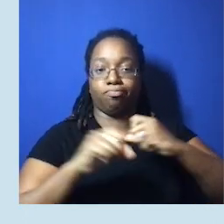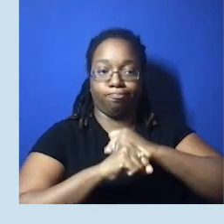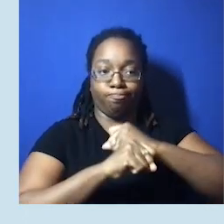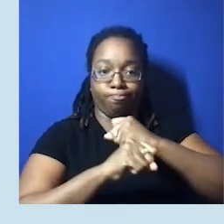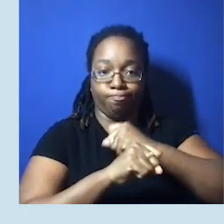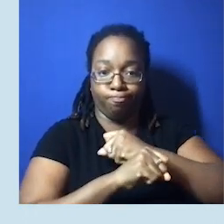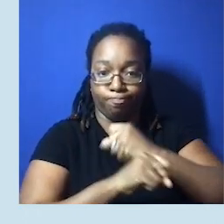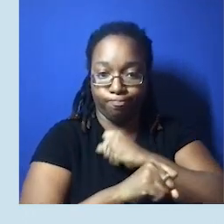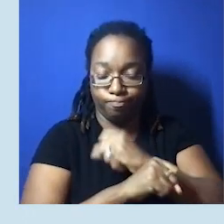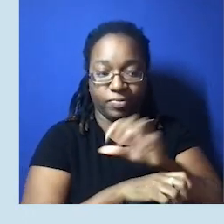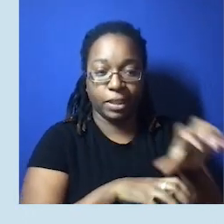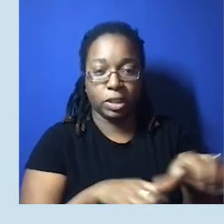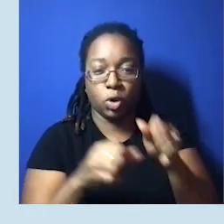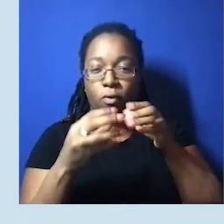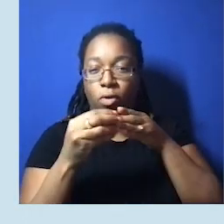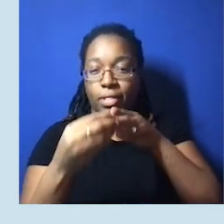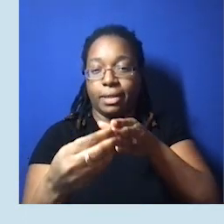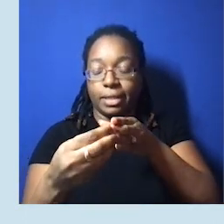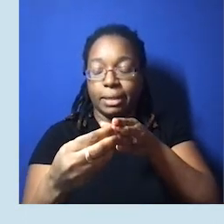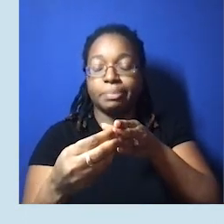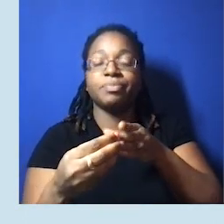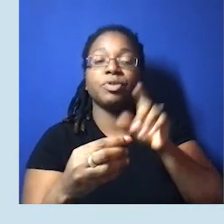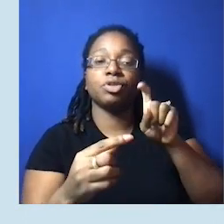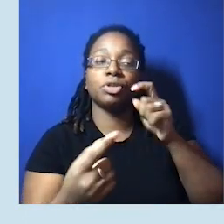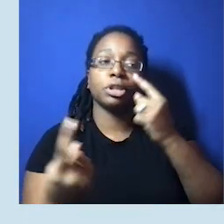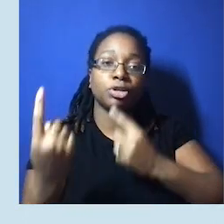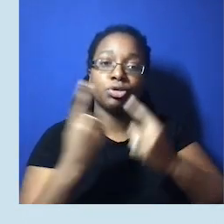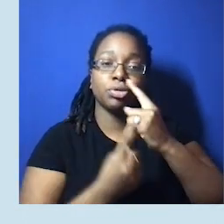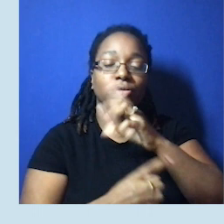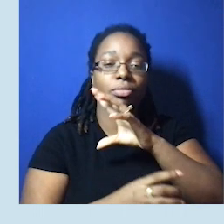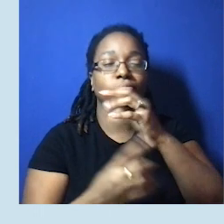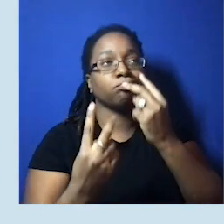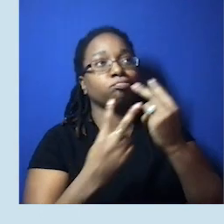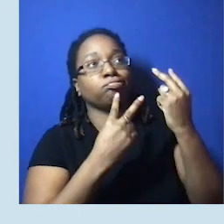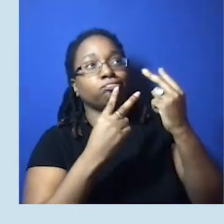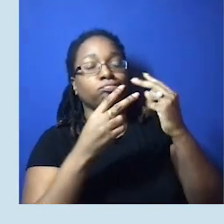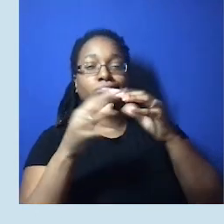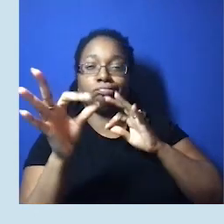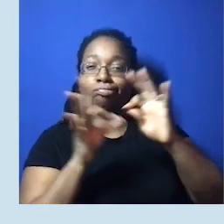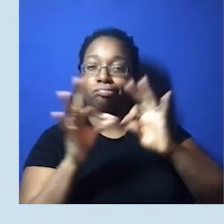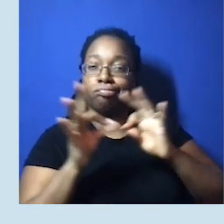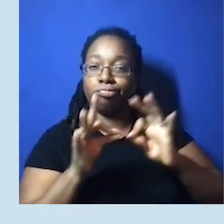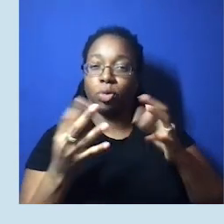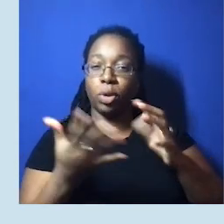role. The student should consider including a reflection of what they learned from this experience.